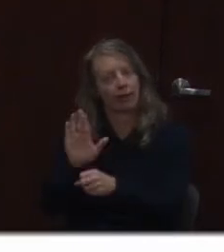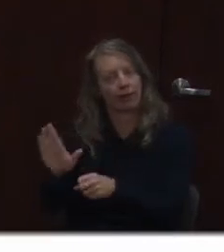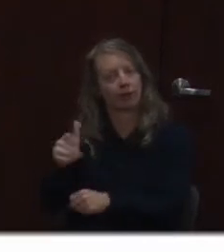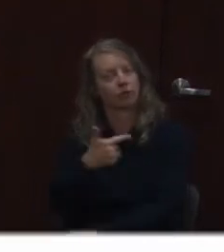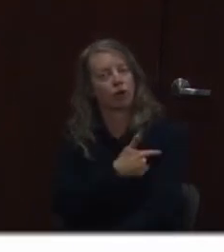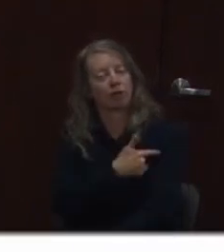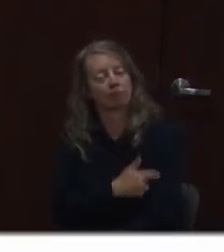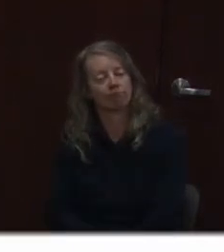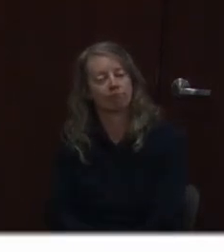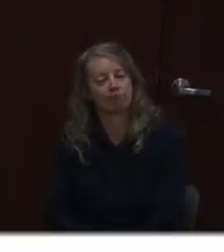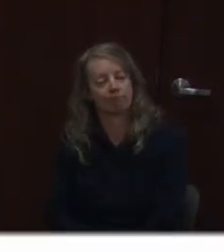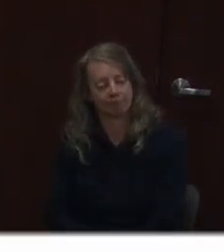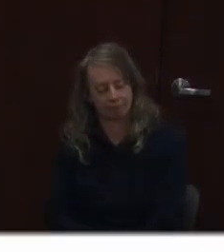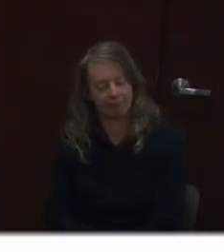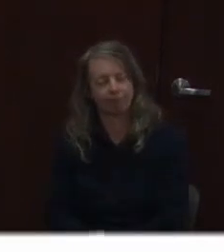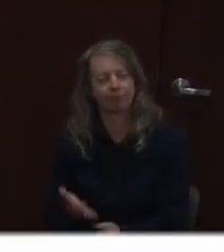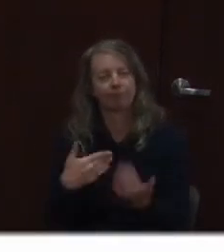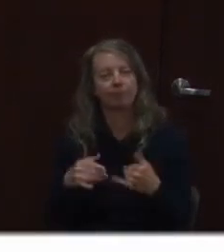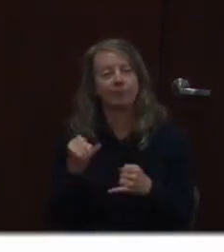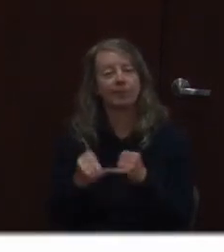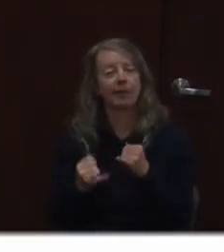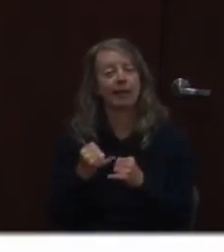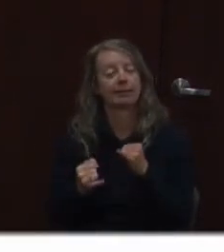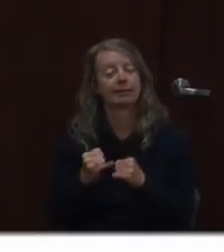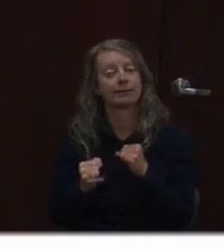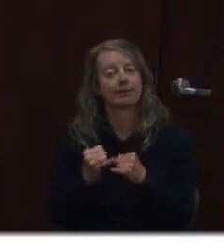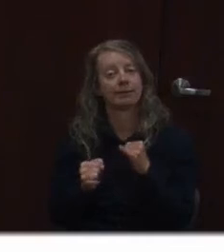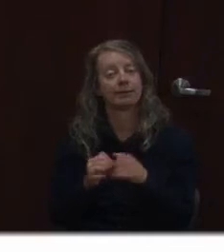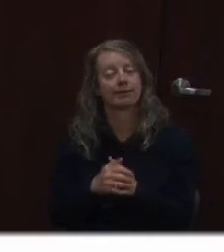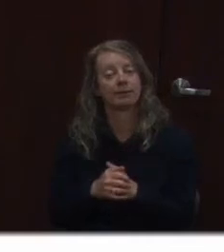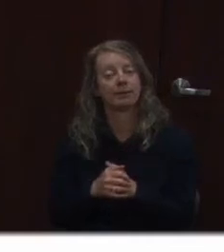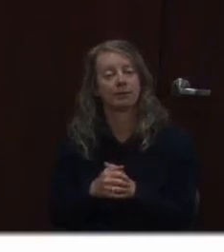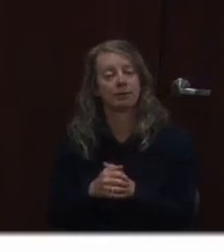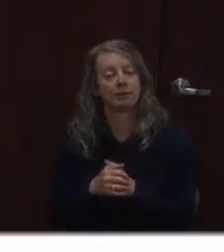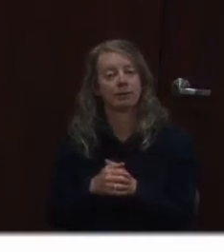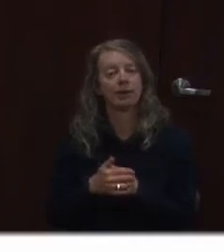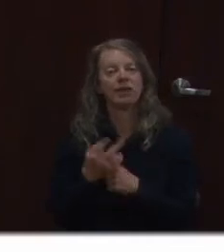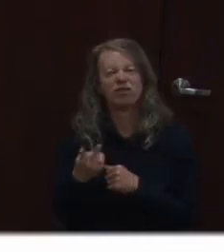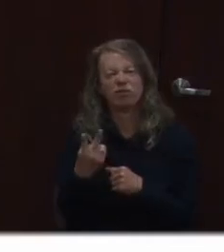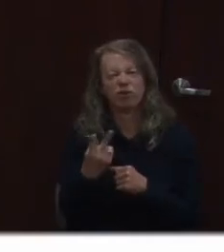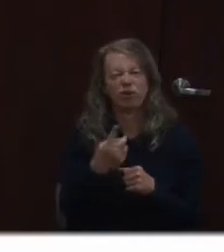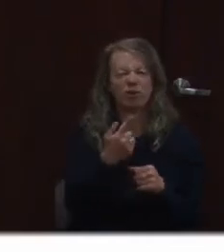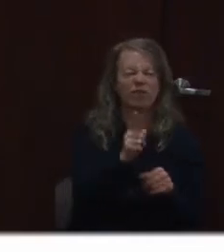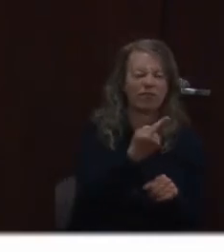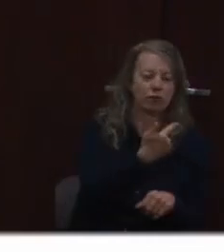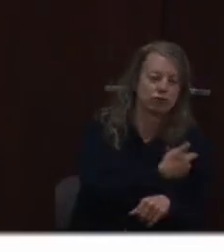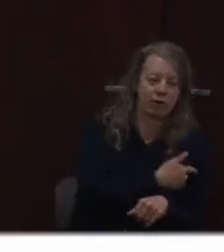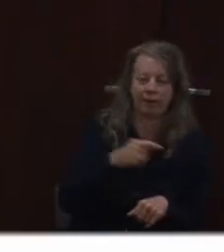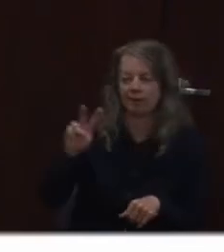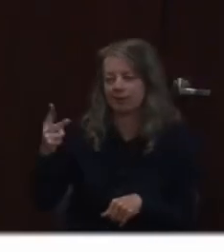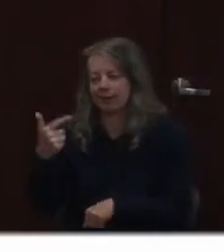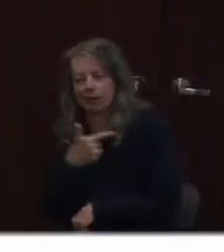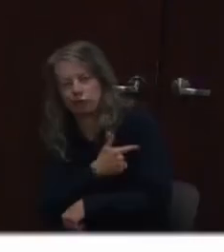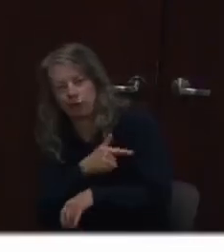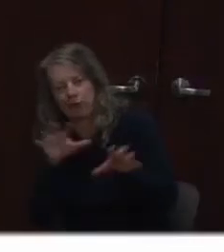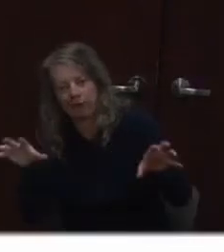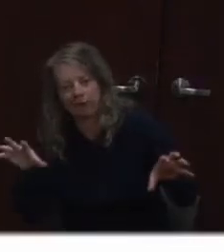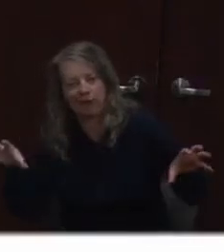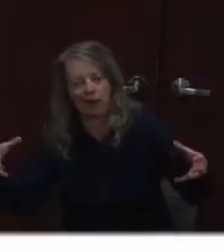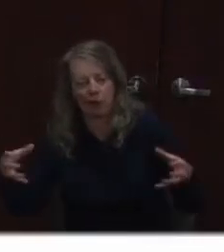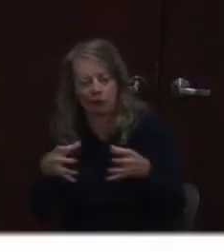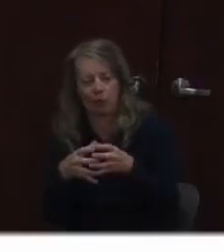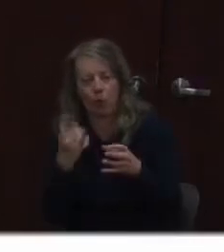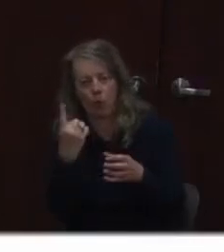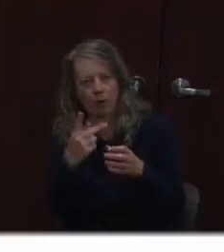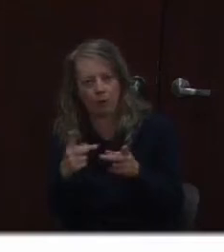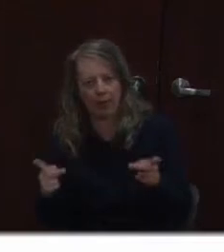And then lastly, the consolidation of the two sites. With that, the needed human resources